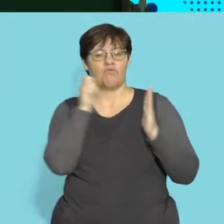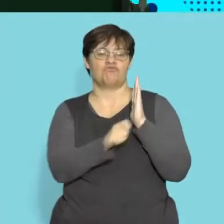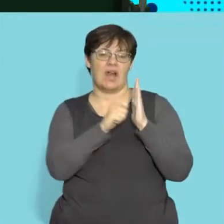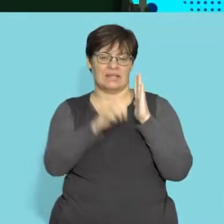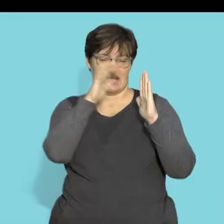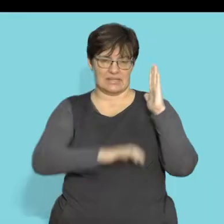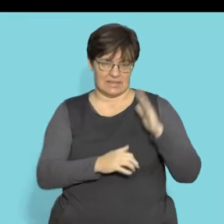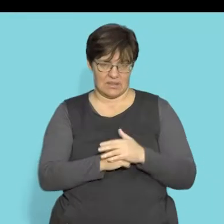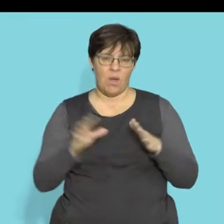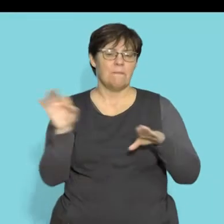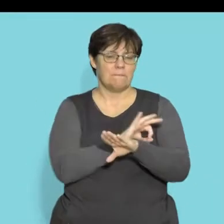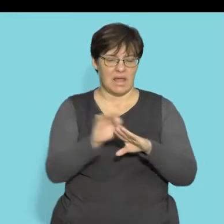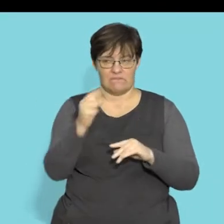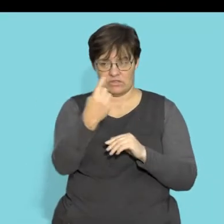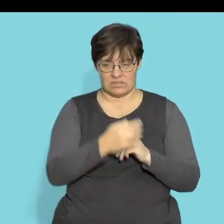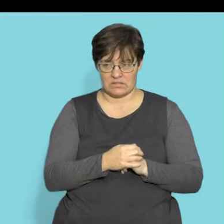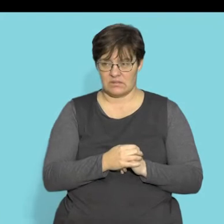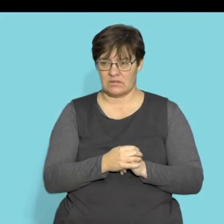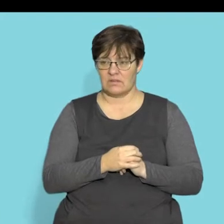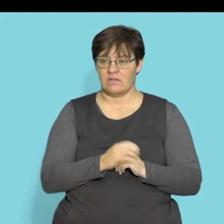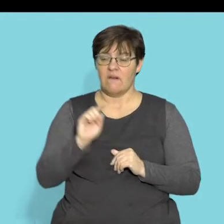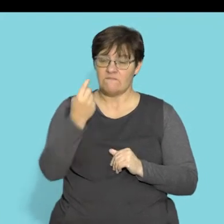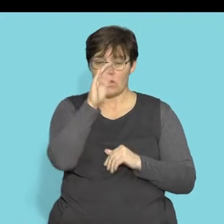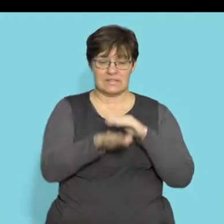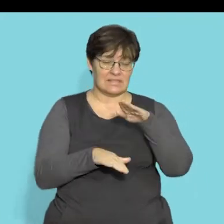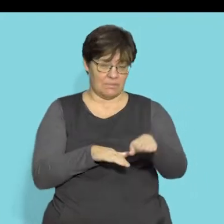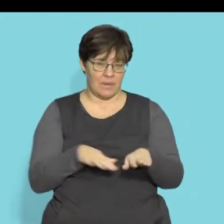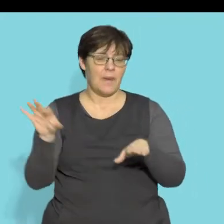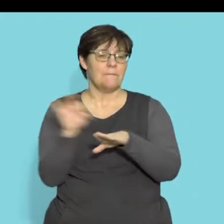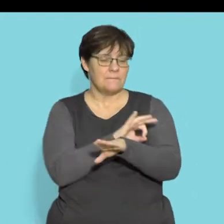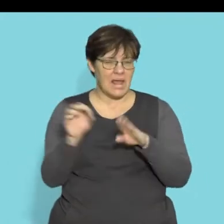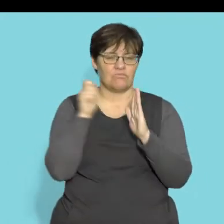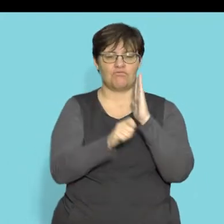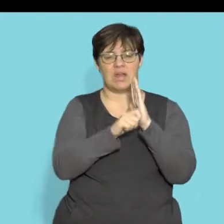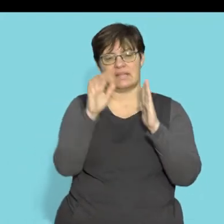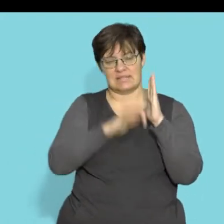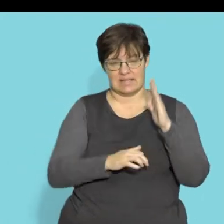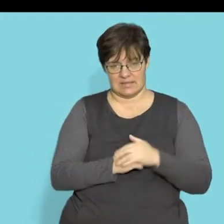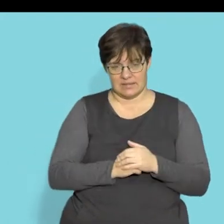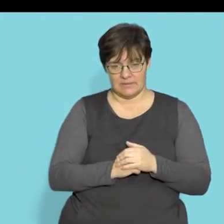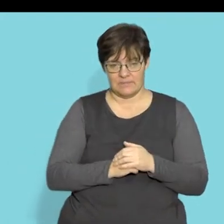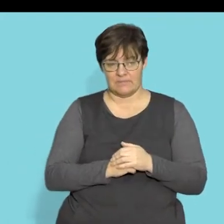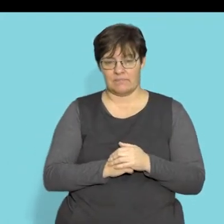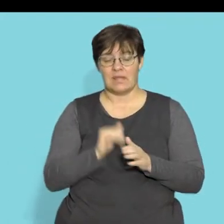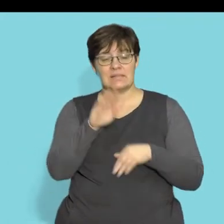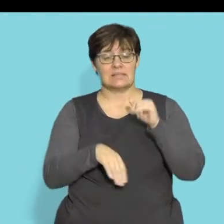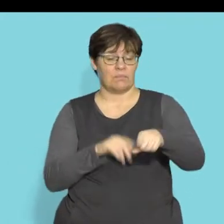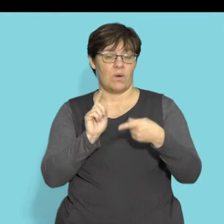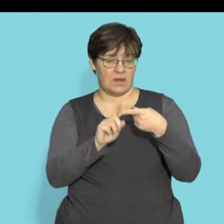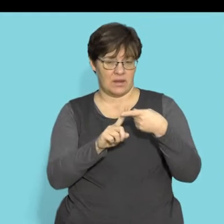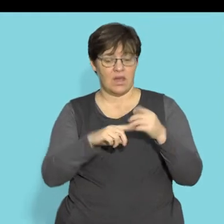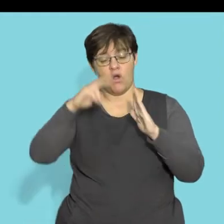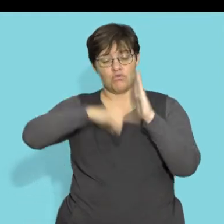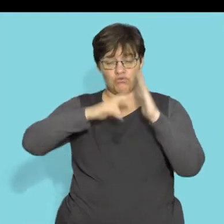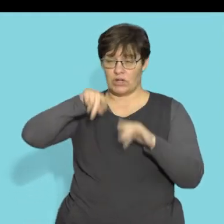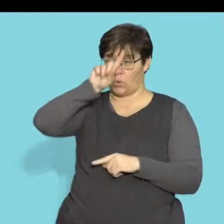this essay after we've planned. So the first step, as I mentioned, is plan and write an essay. Step 1, read